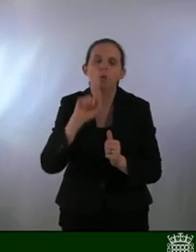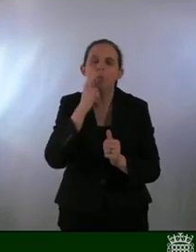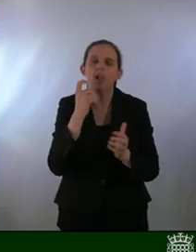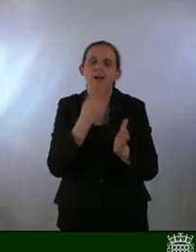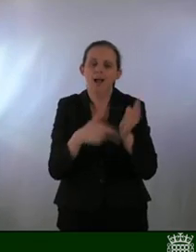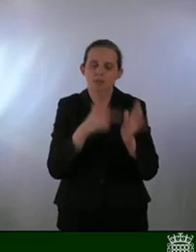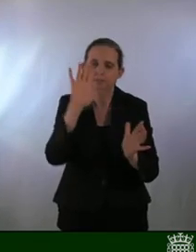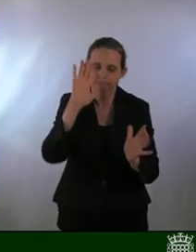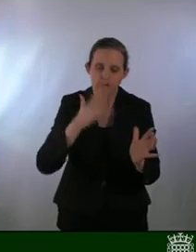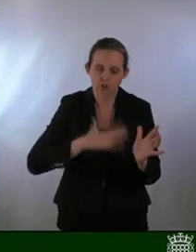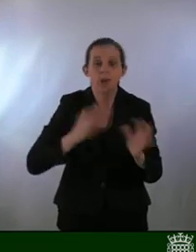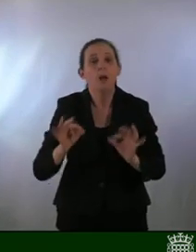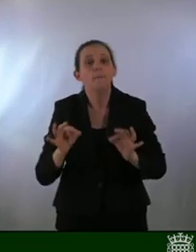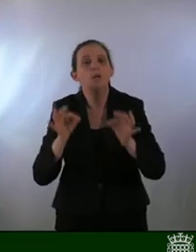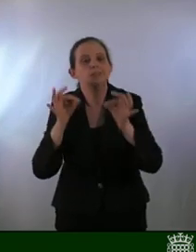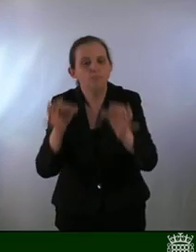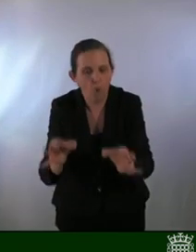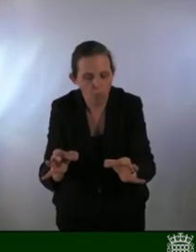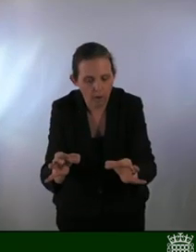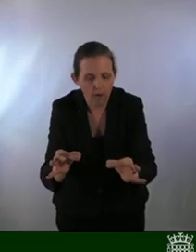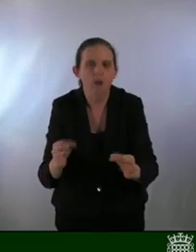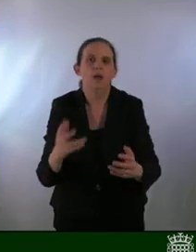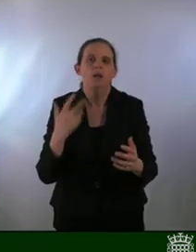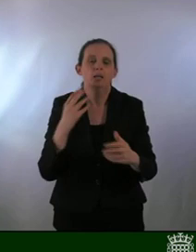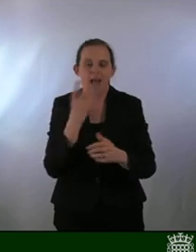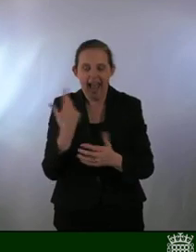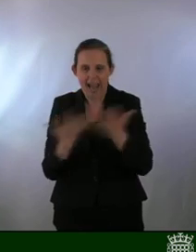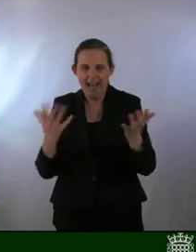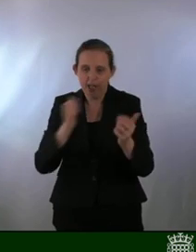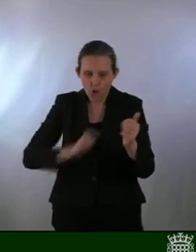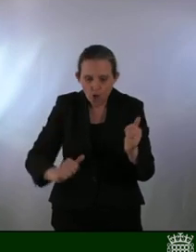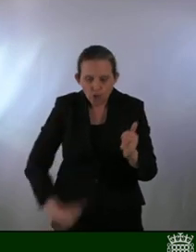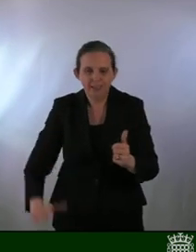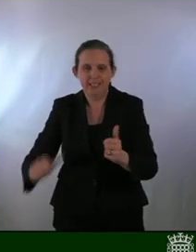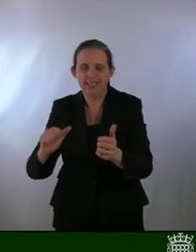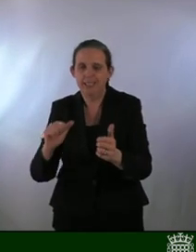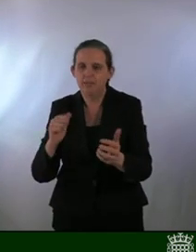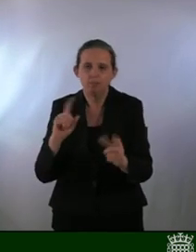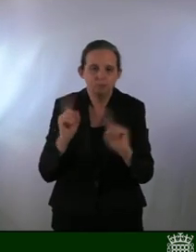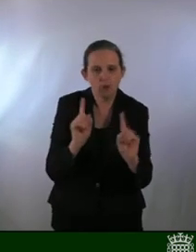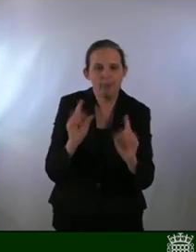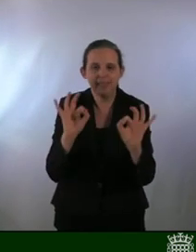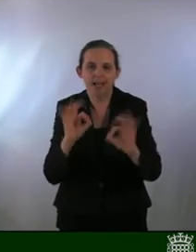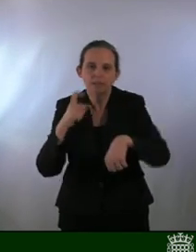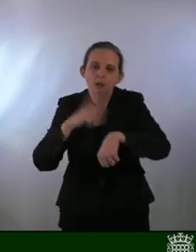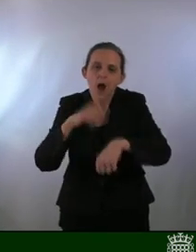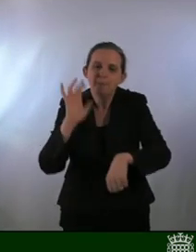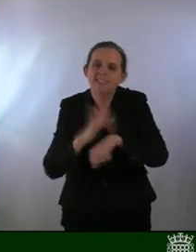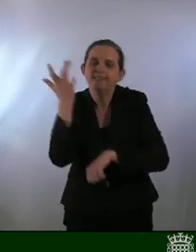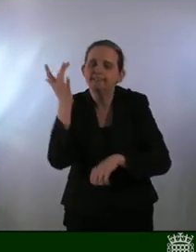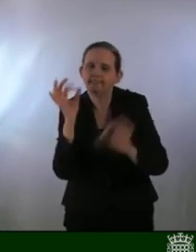postponing non-time sensitive elective surgery, and the NHS will make a statement about